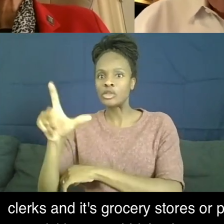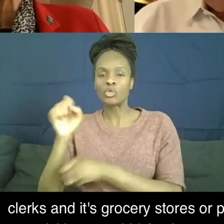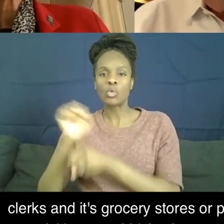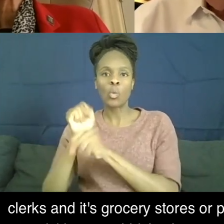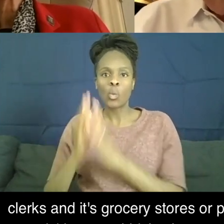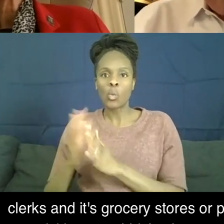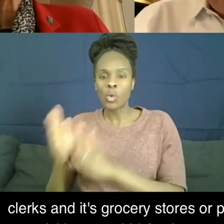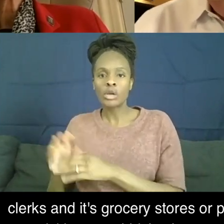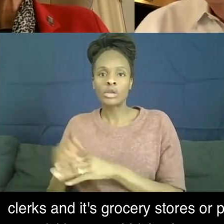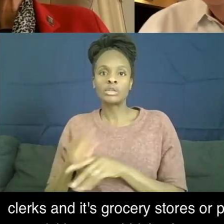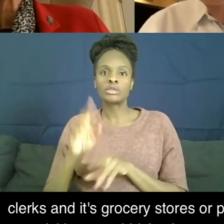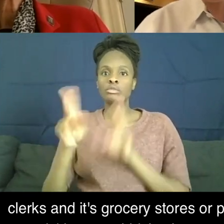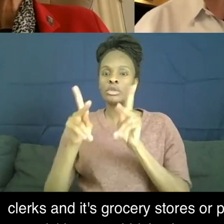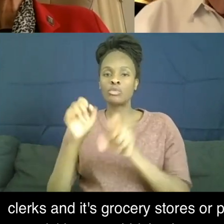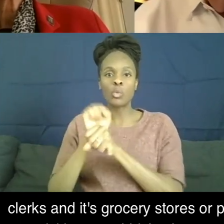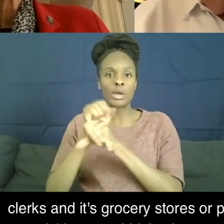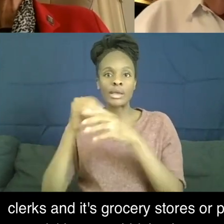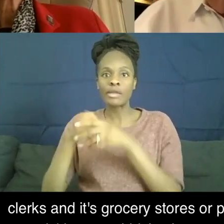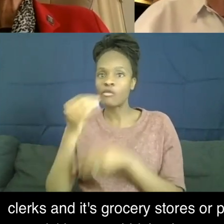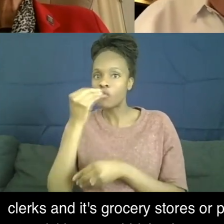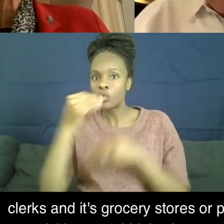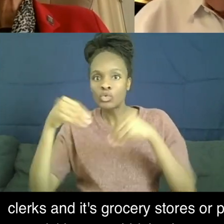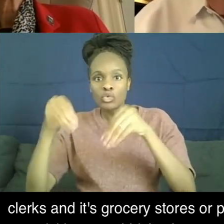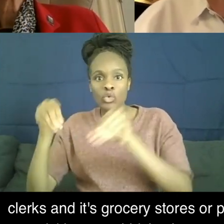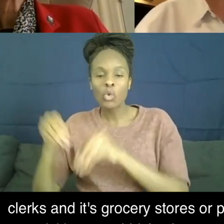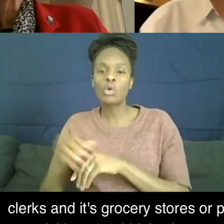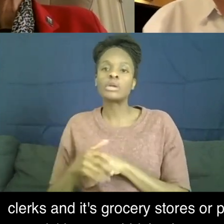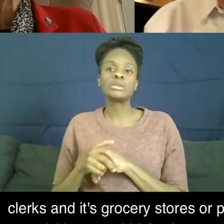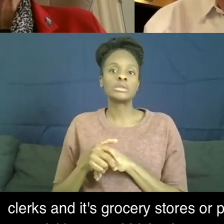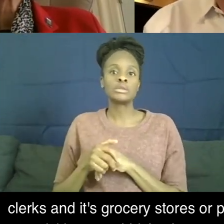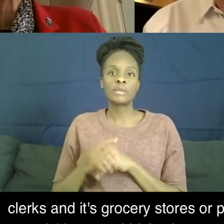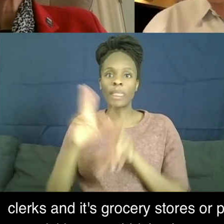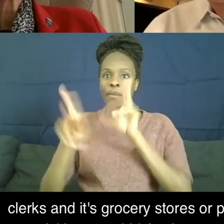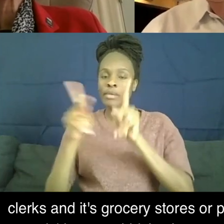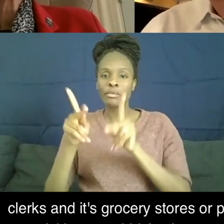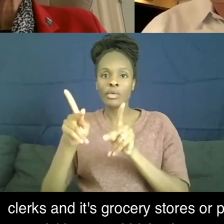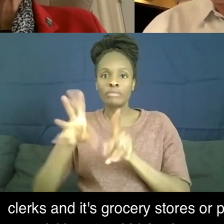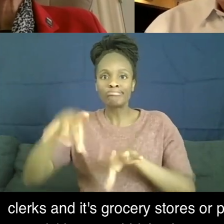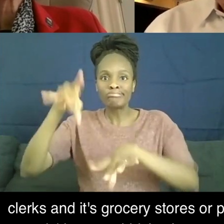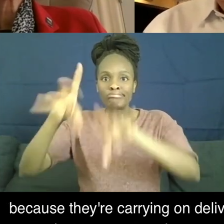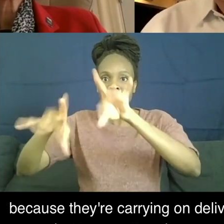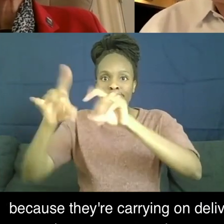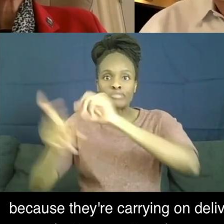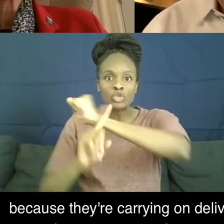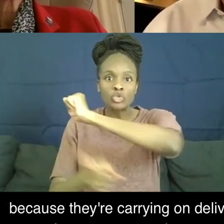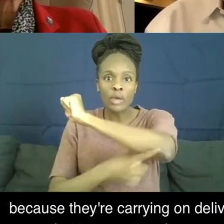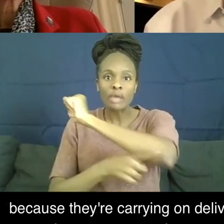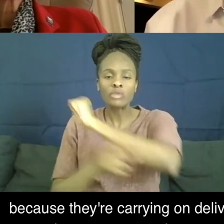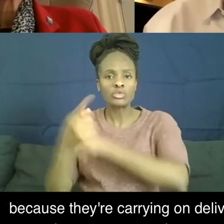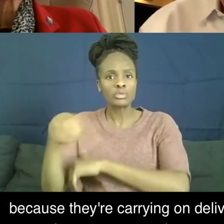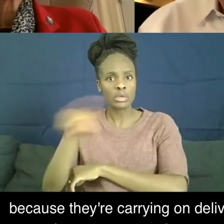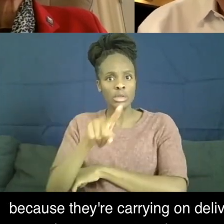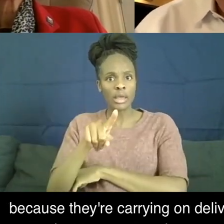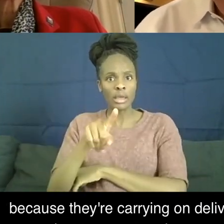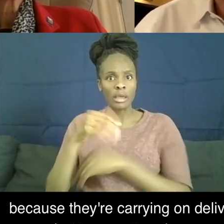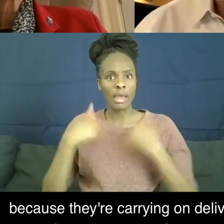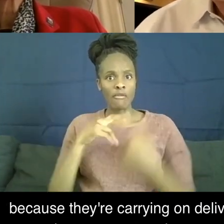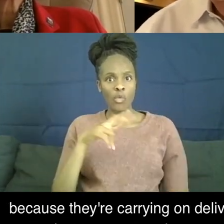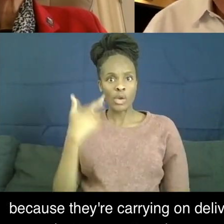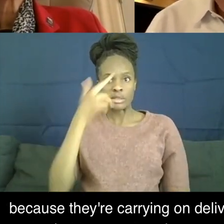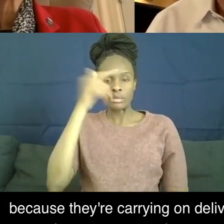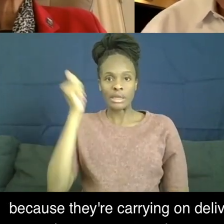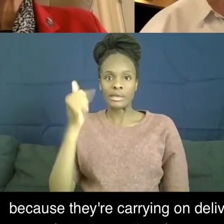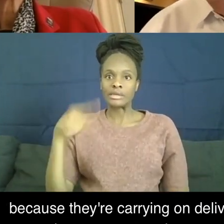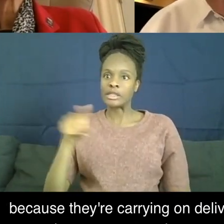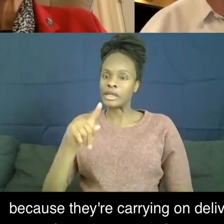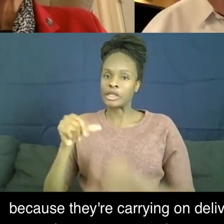it's the grocery store or people, or people are picking up rubbish, uh, who are at risk because they're carrying on delivery, the,